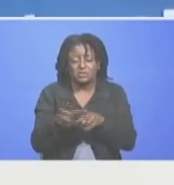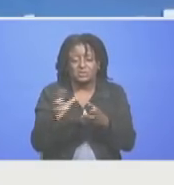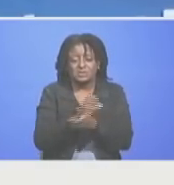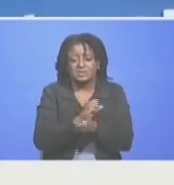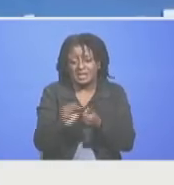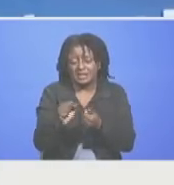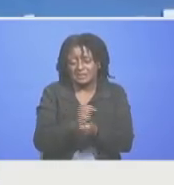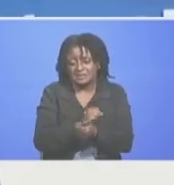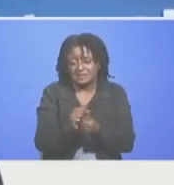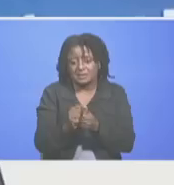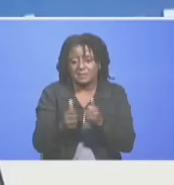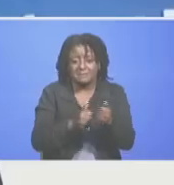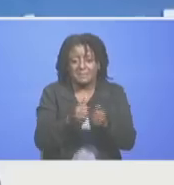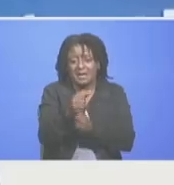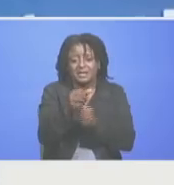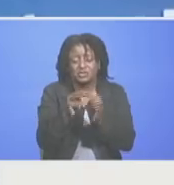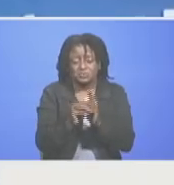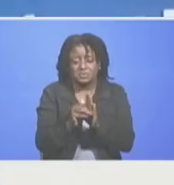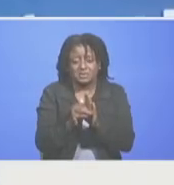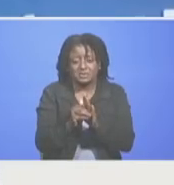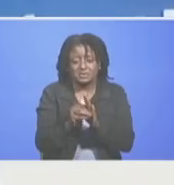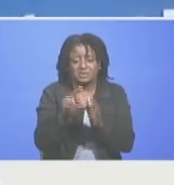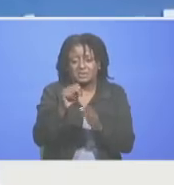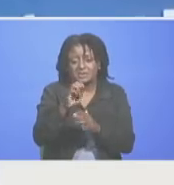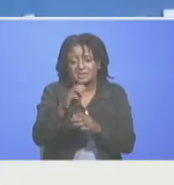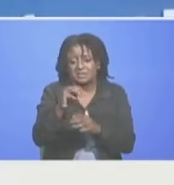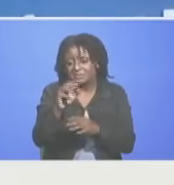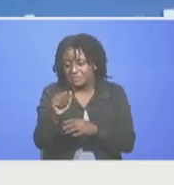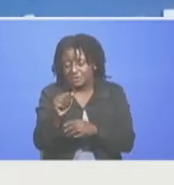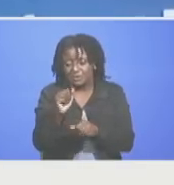management, so we want to ensure that persons are